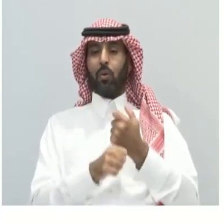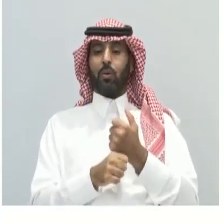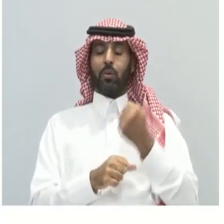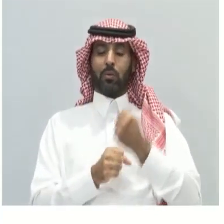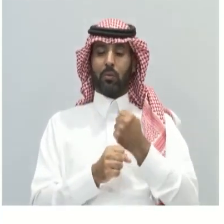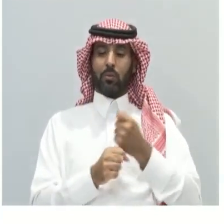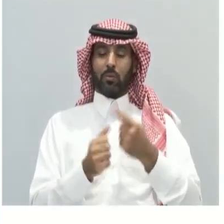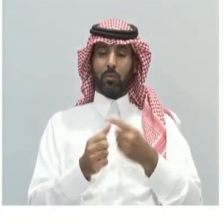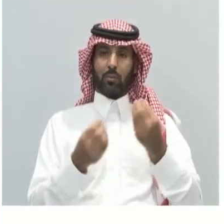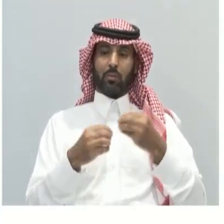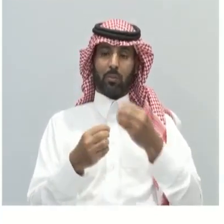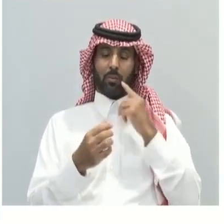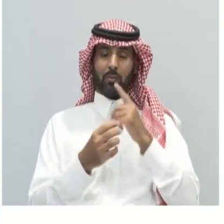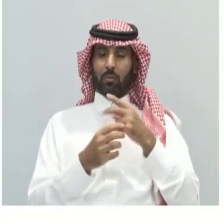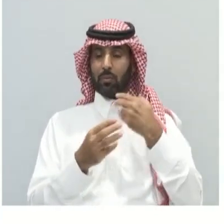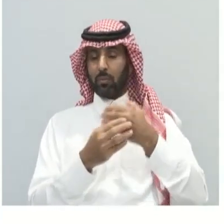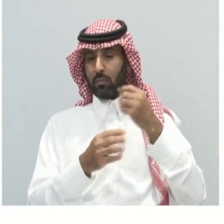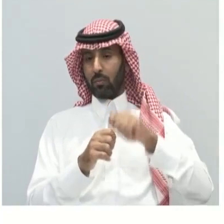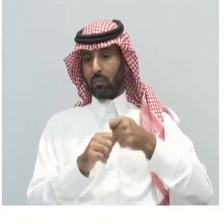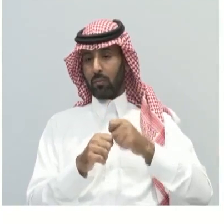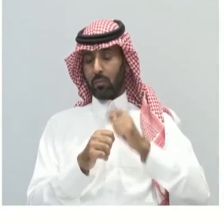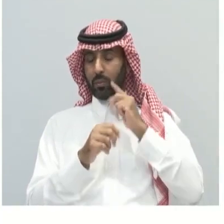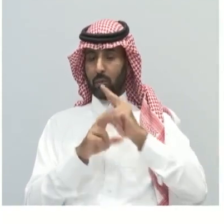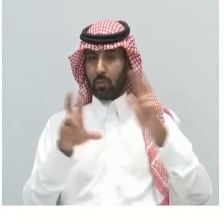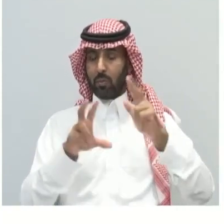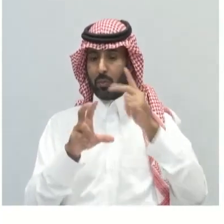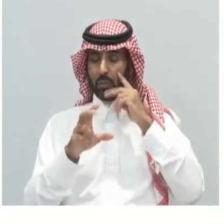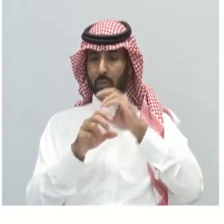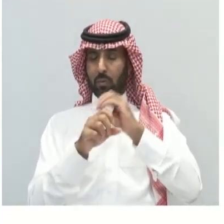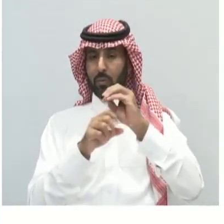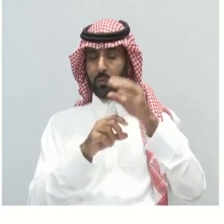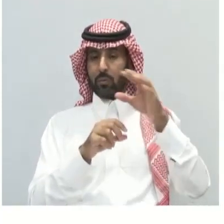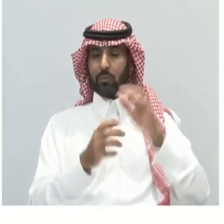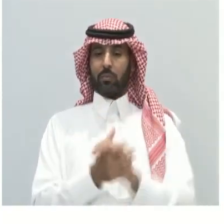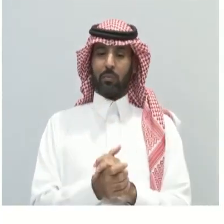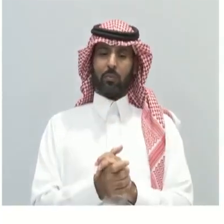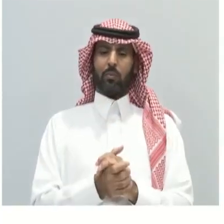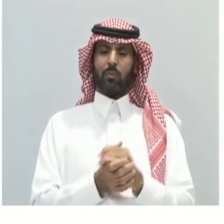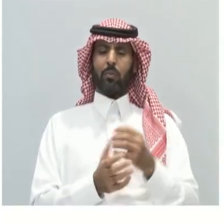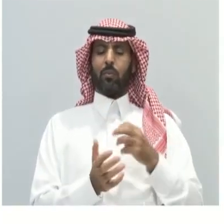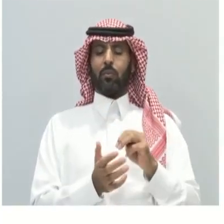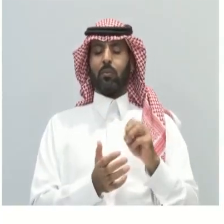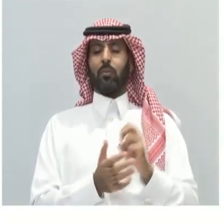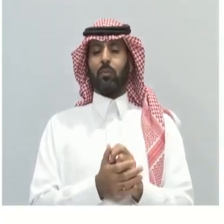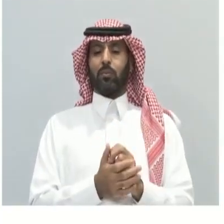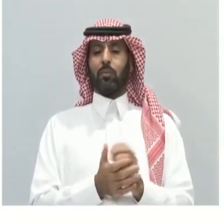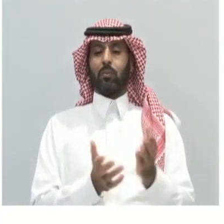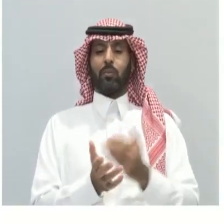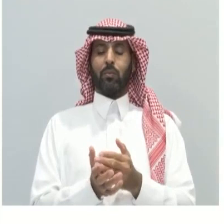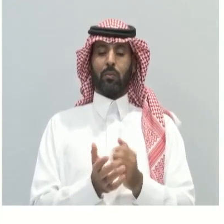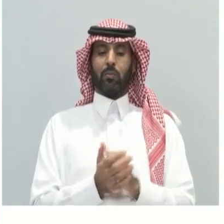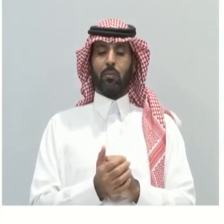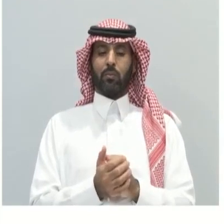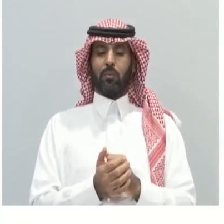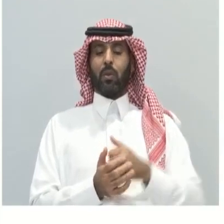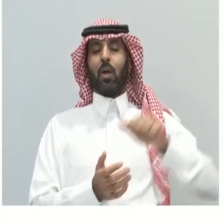work, included a number of technological milestones in the history of television.